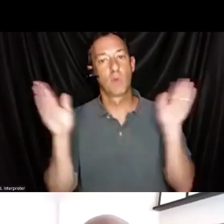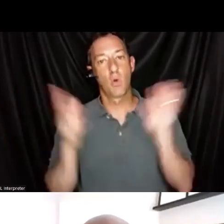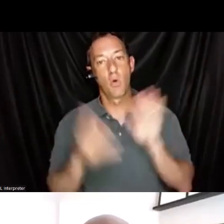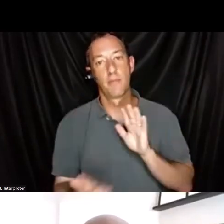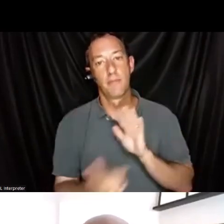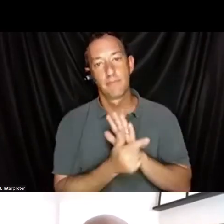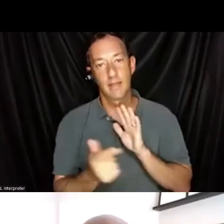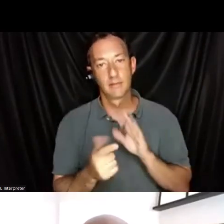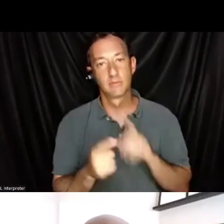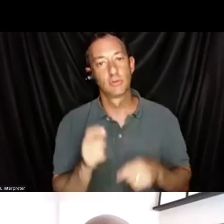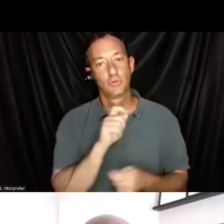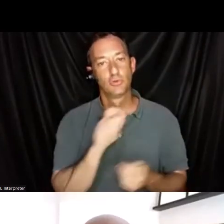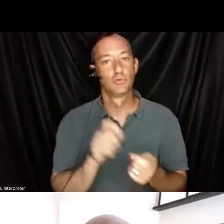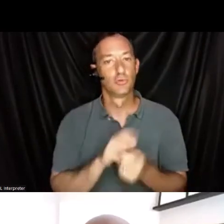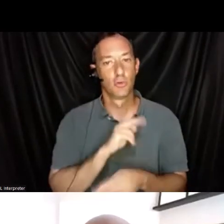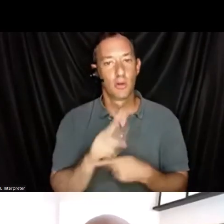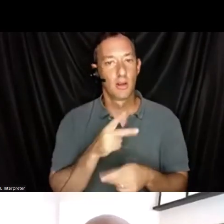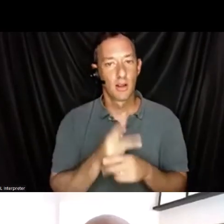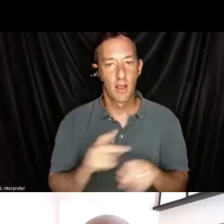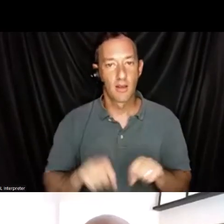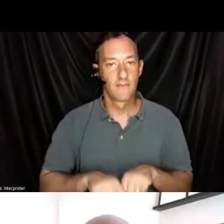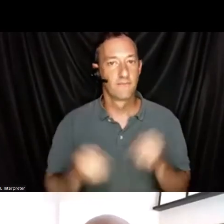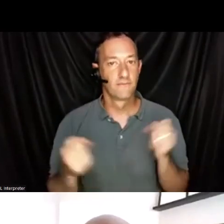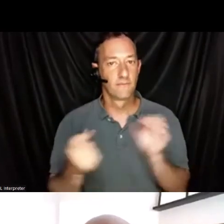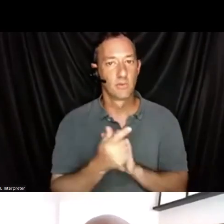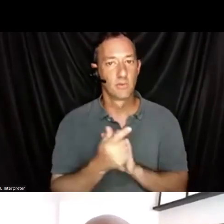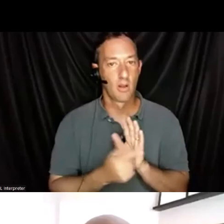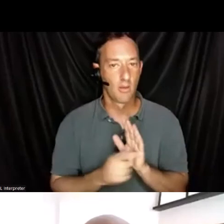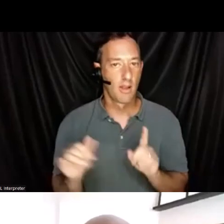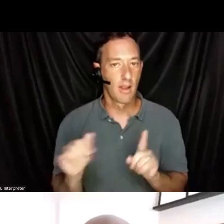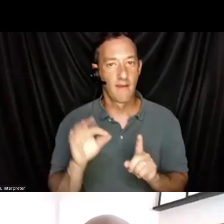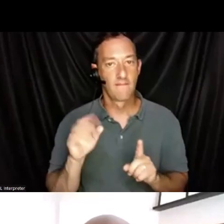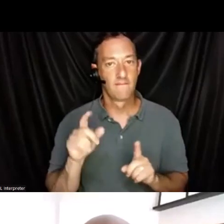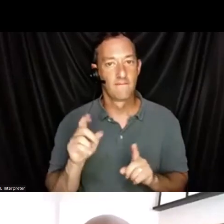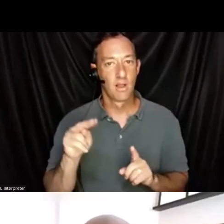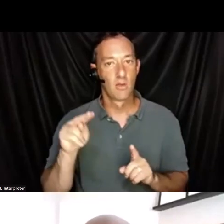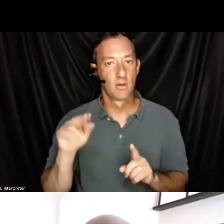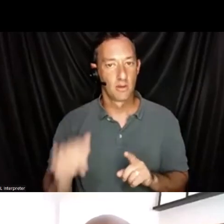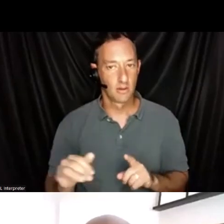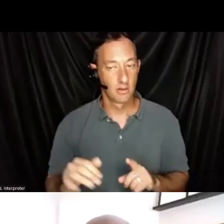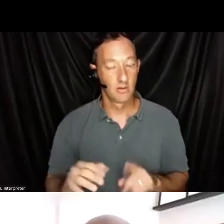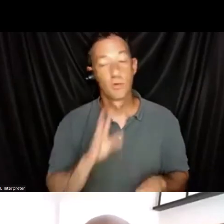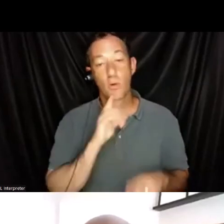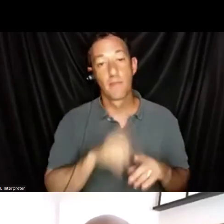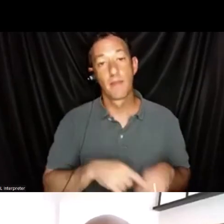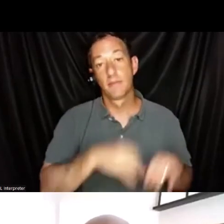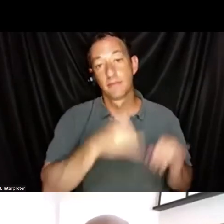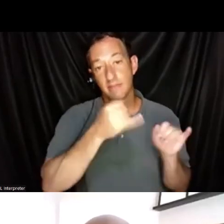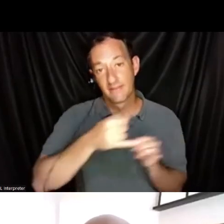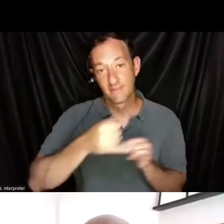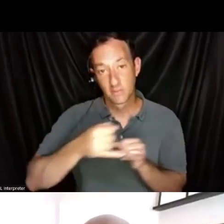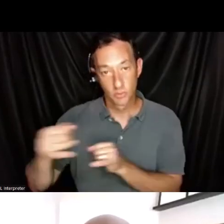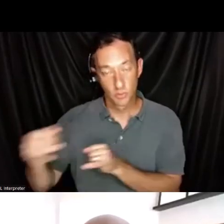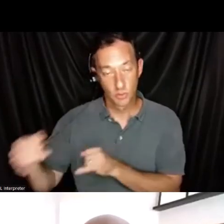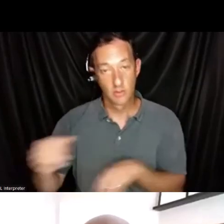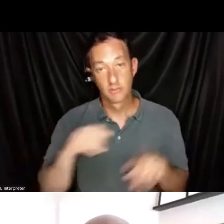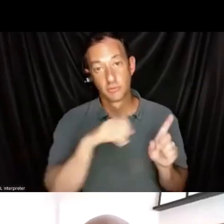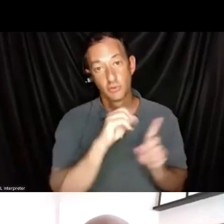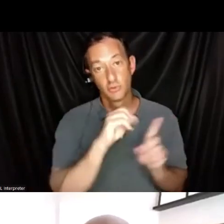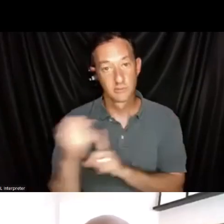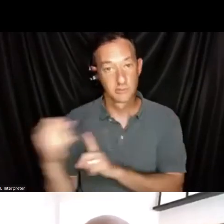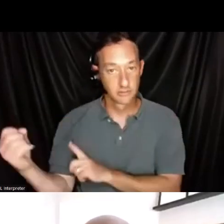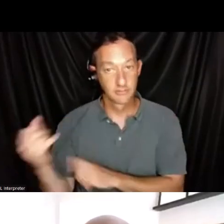certain kind of convictions, like felony convictions. To the point about individual circumstances, if they're going